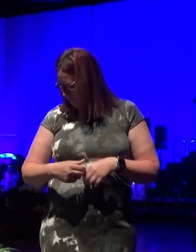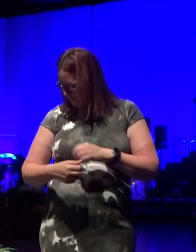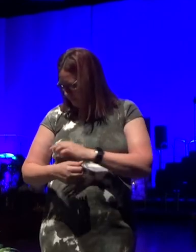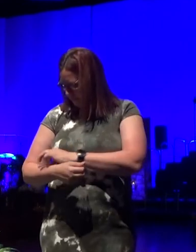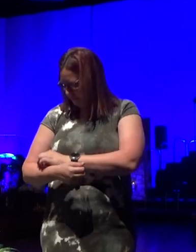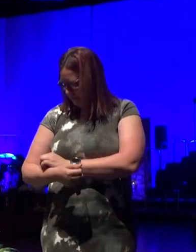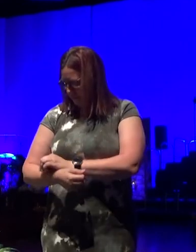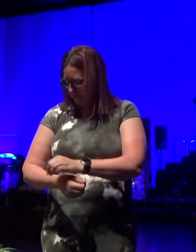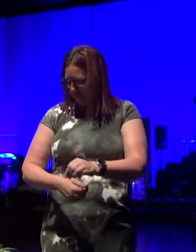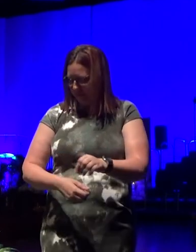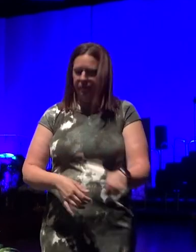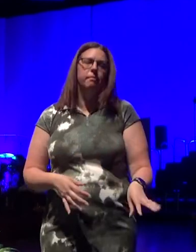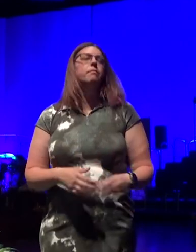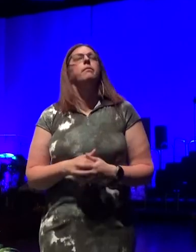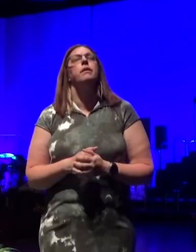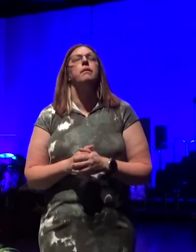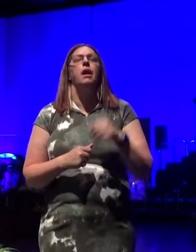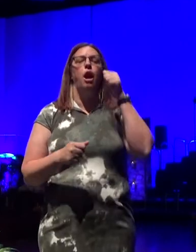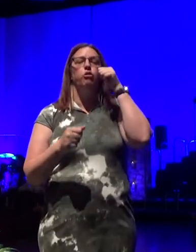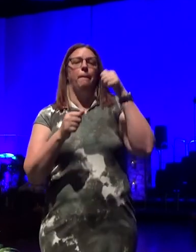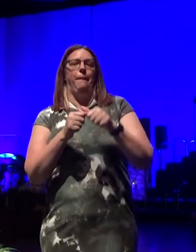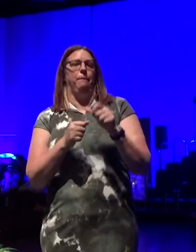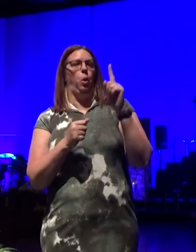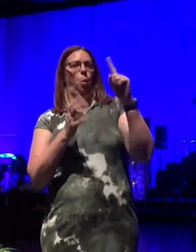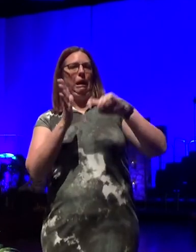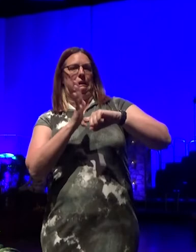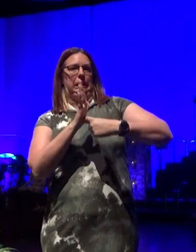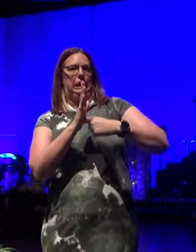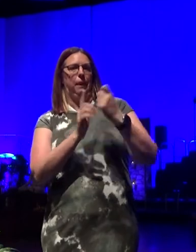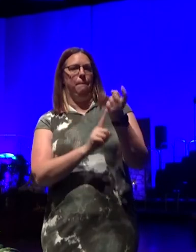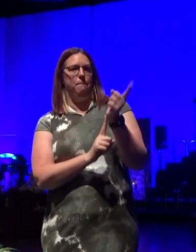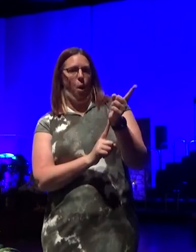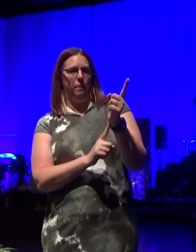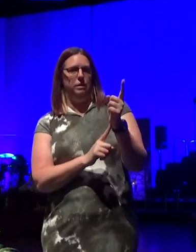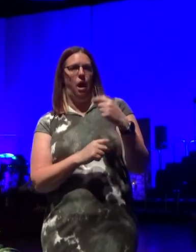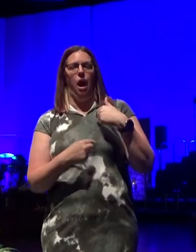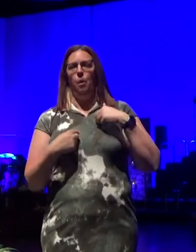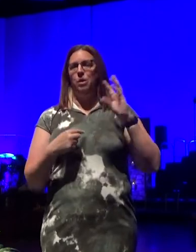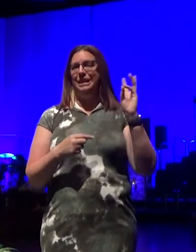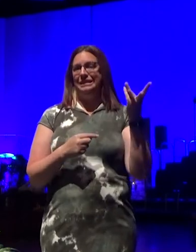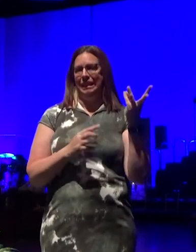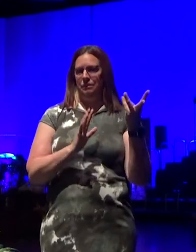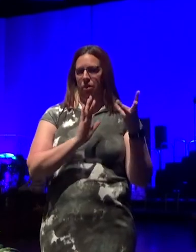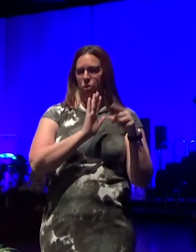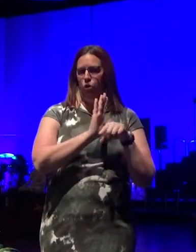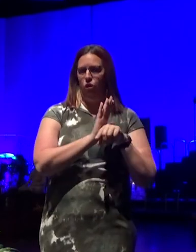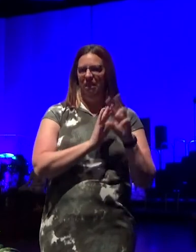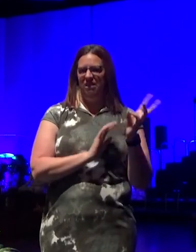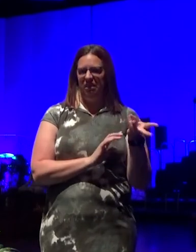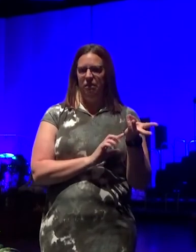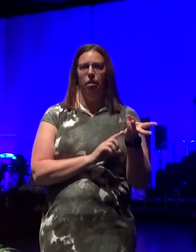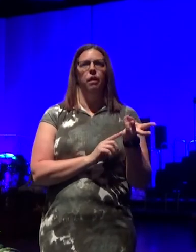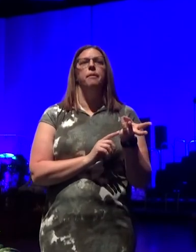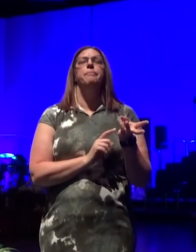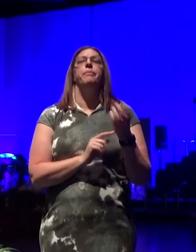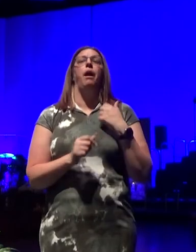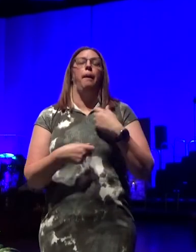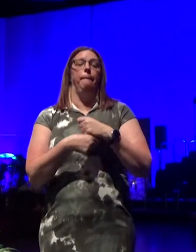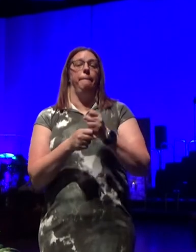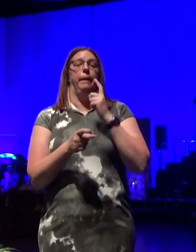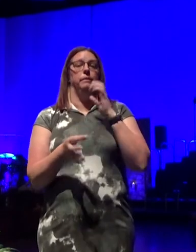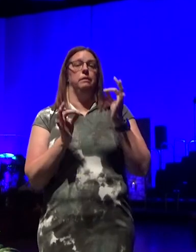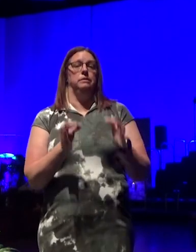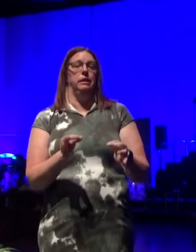key moment that I had when I was in 6th grade. And I made the decision to run